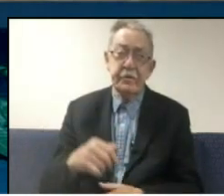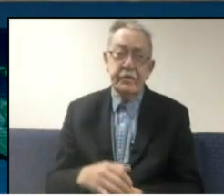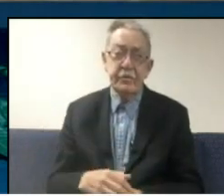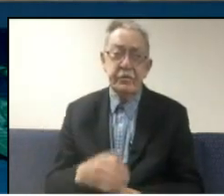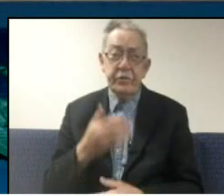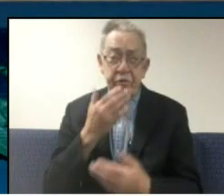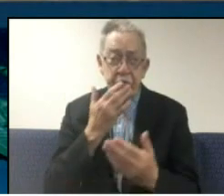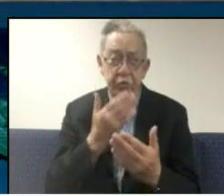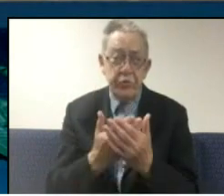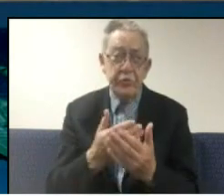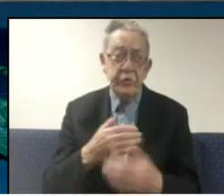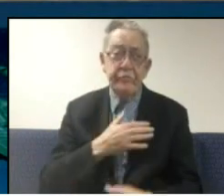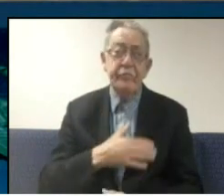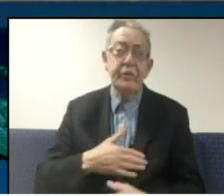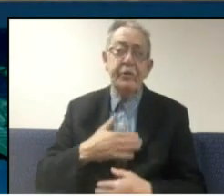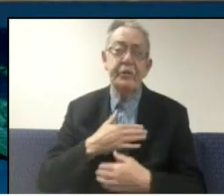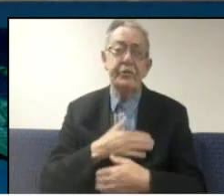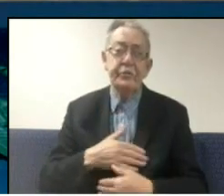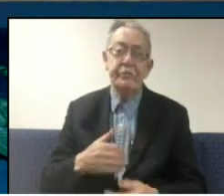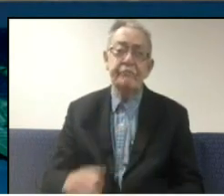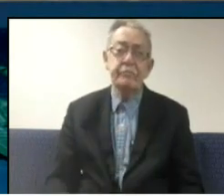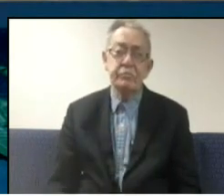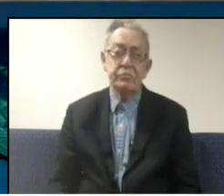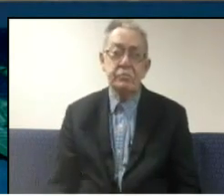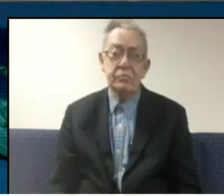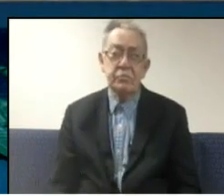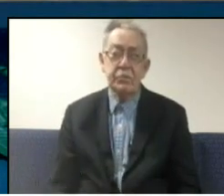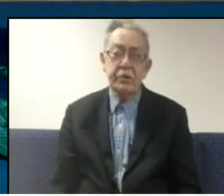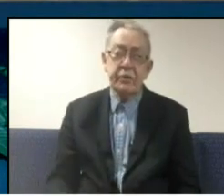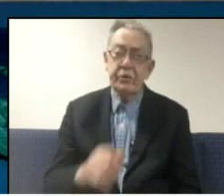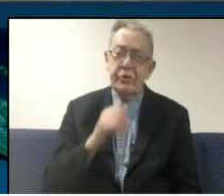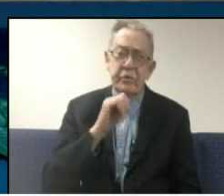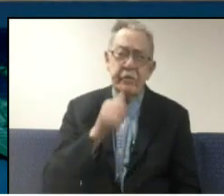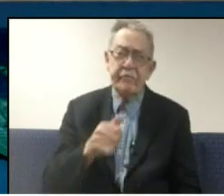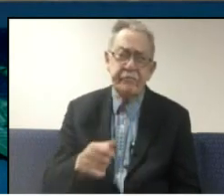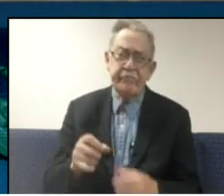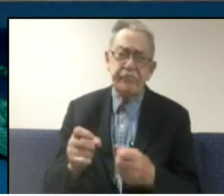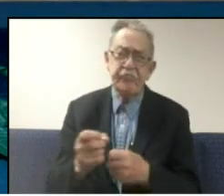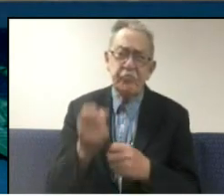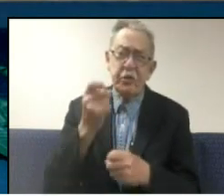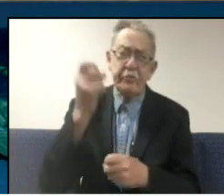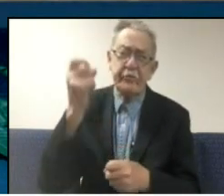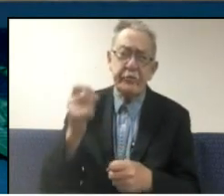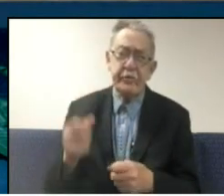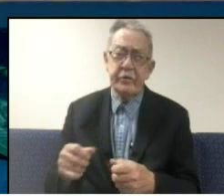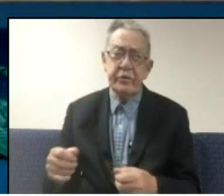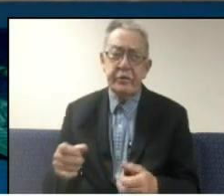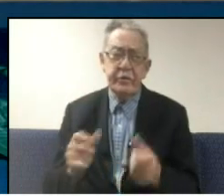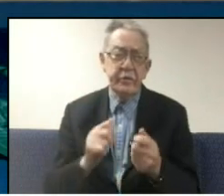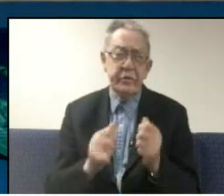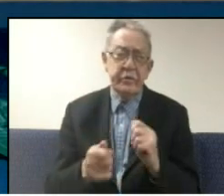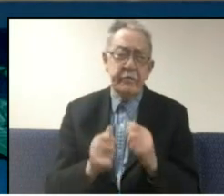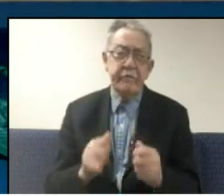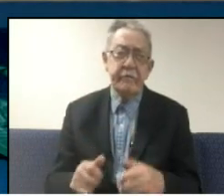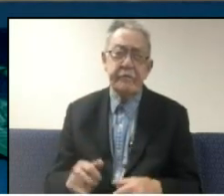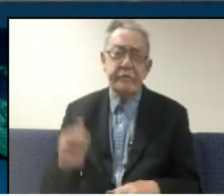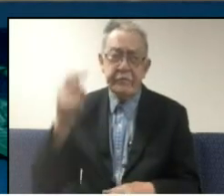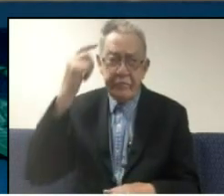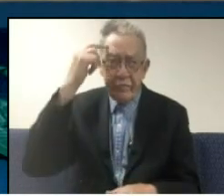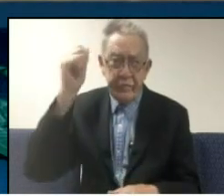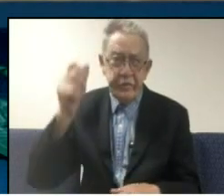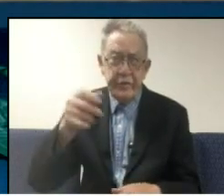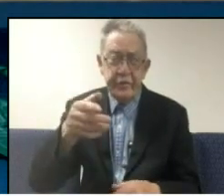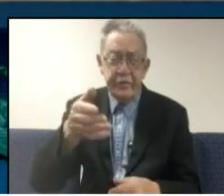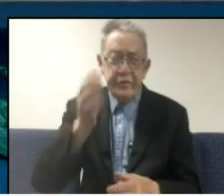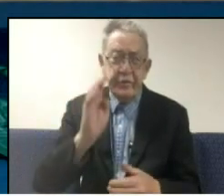pleasure. You don't win a competition to be called of God. You aren't recruited as